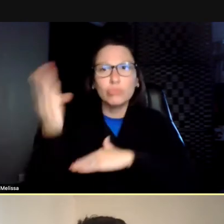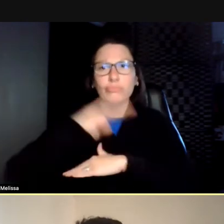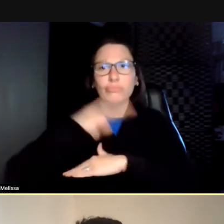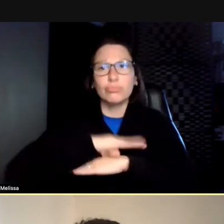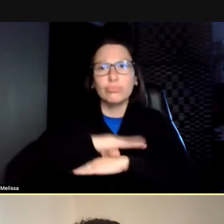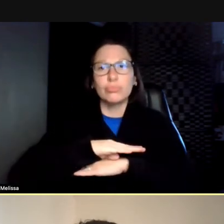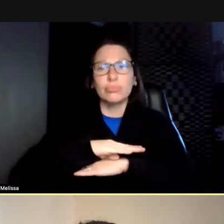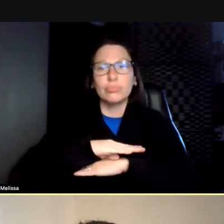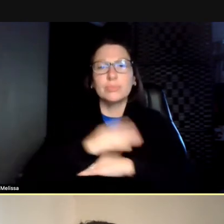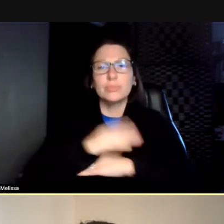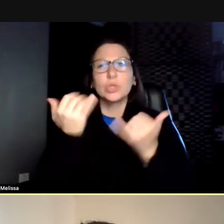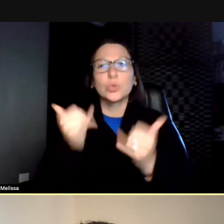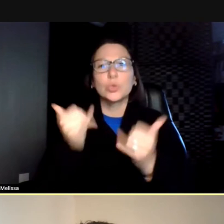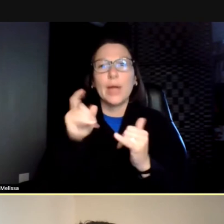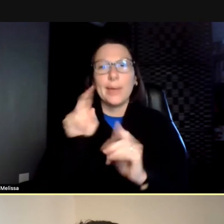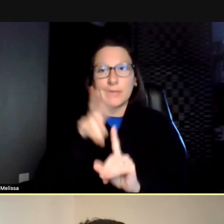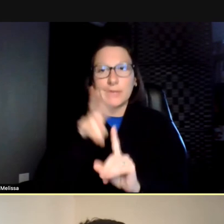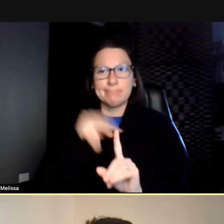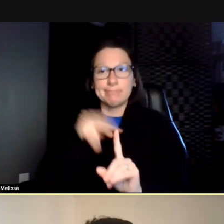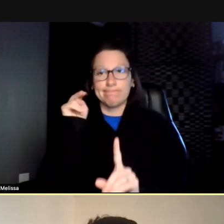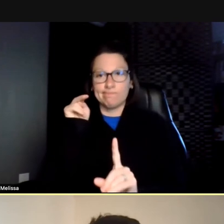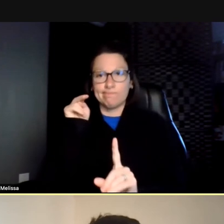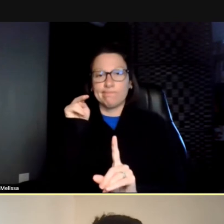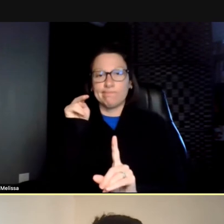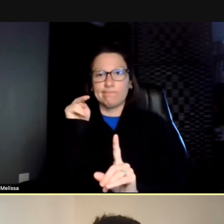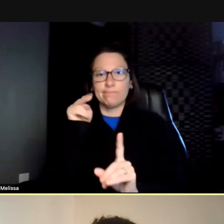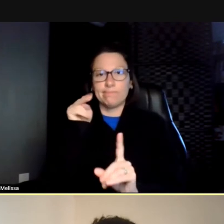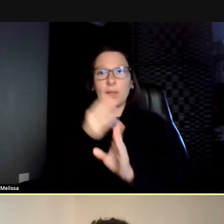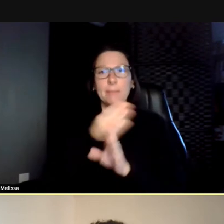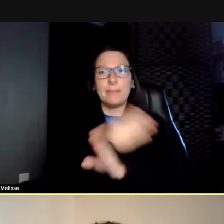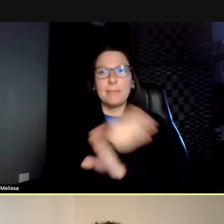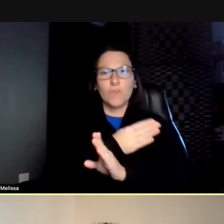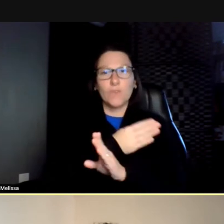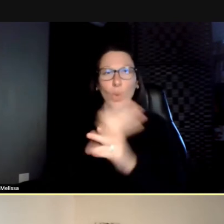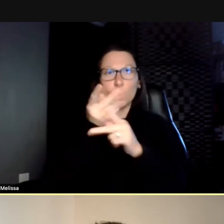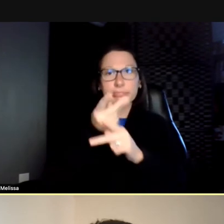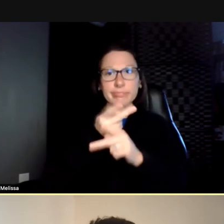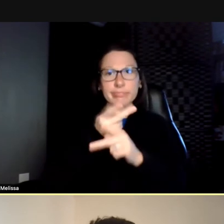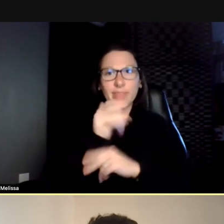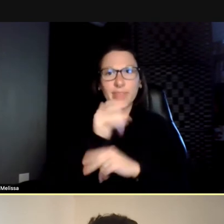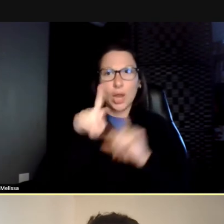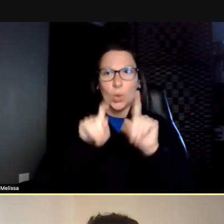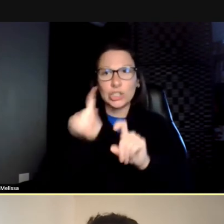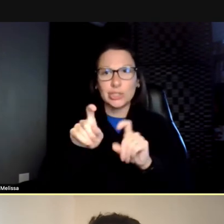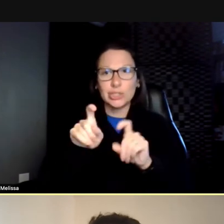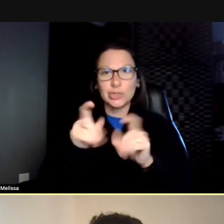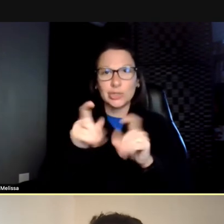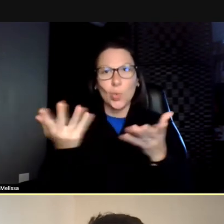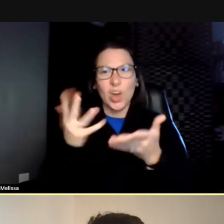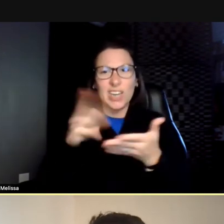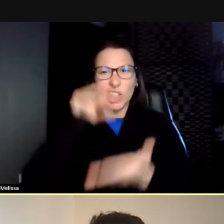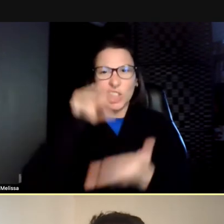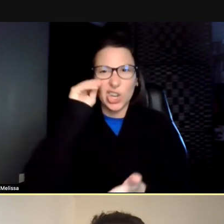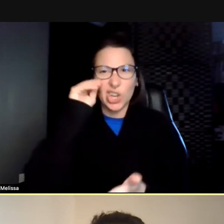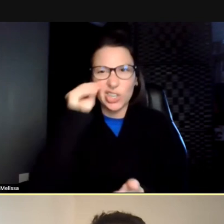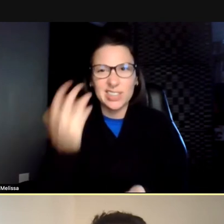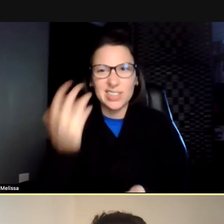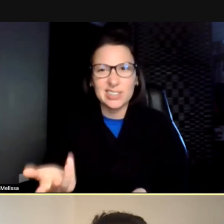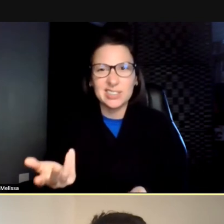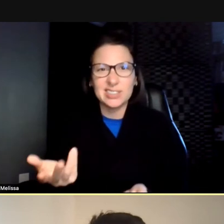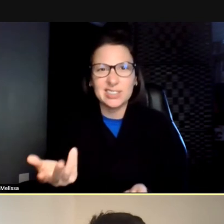just think about, well, before looking at any of those questions, what is learning? Learning is physical change